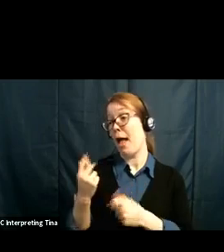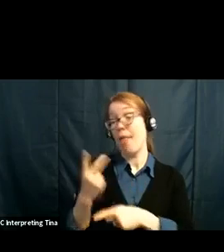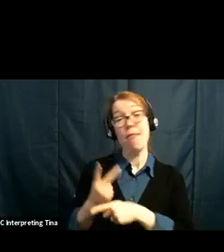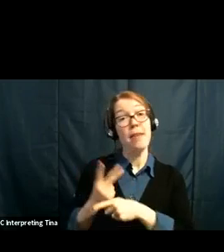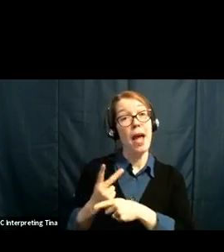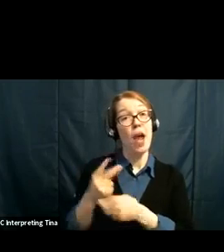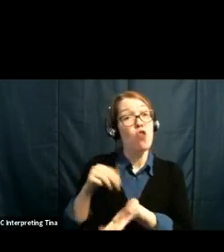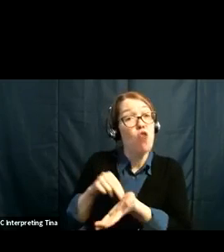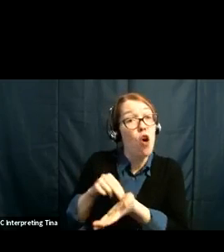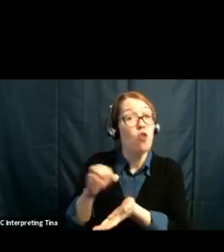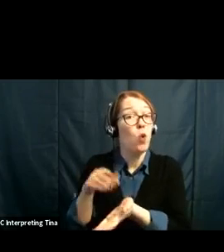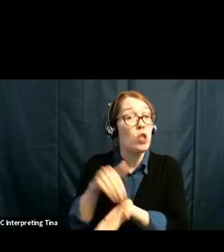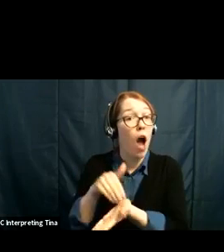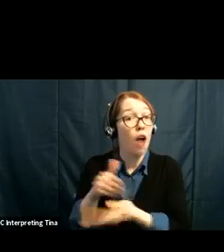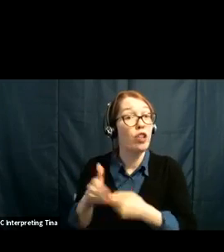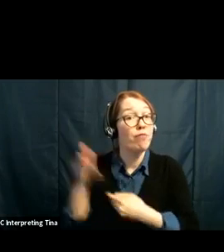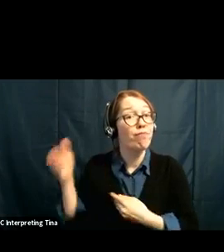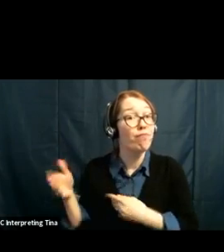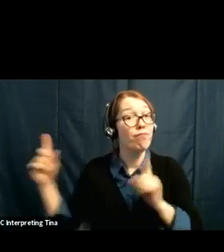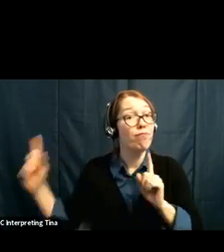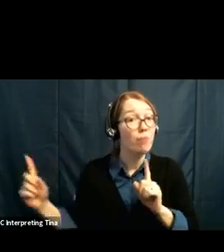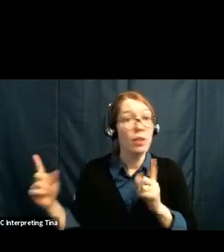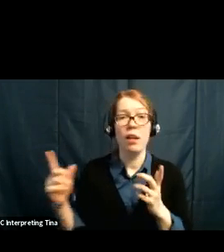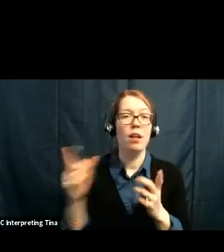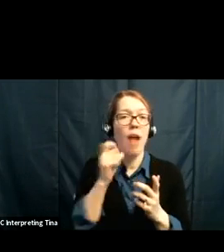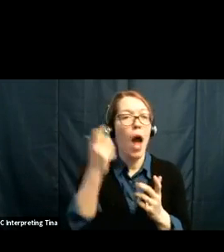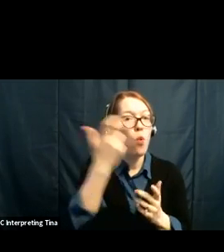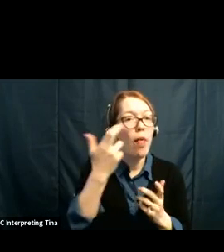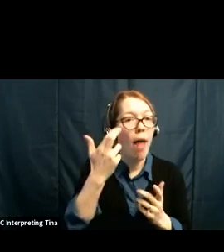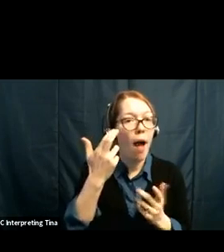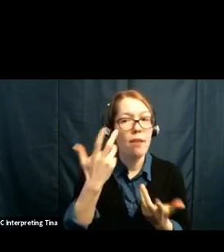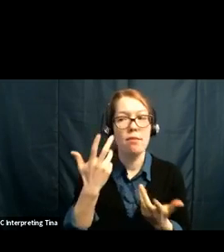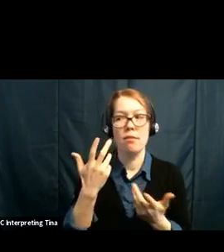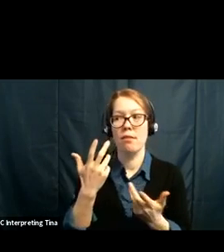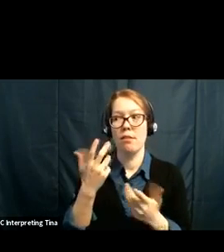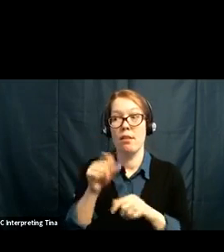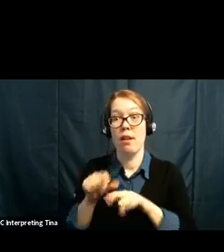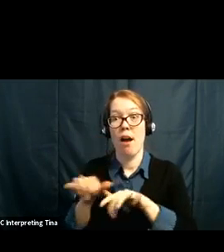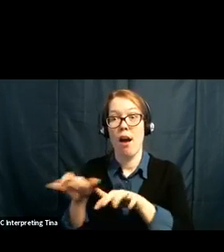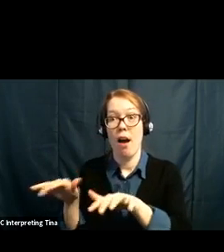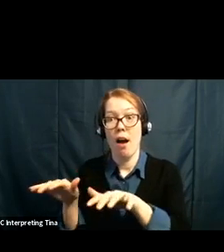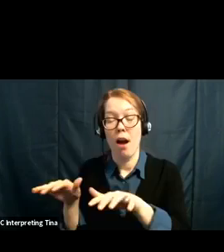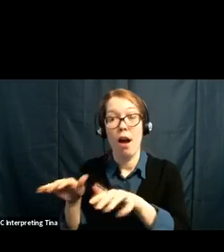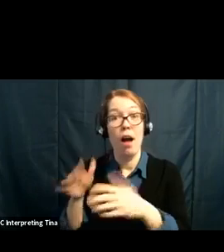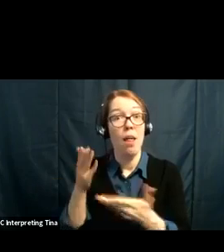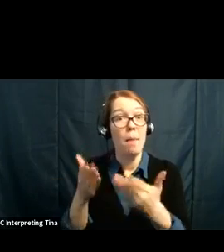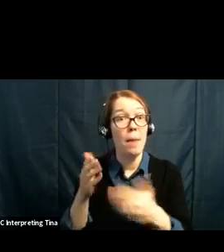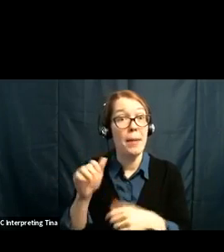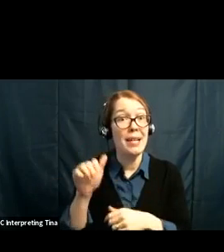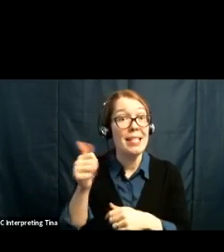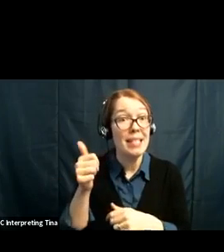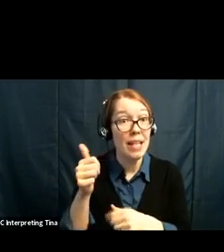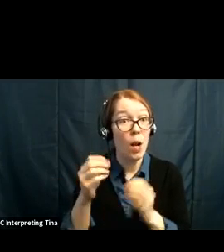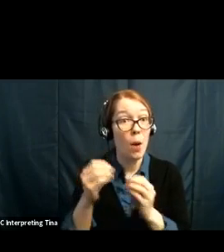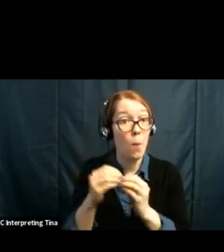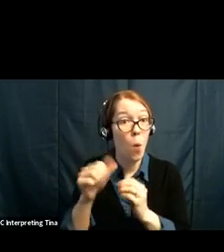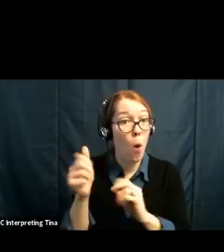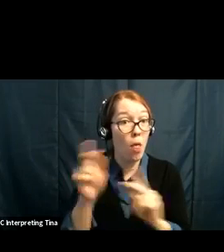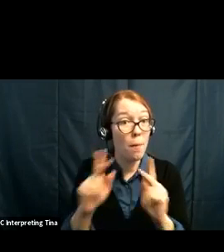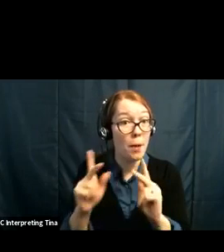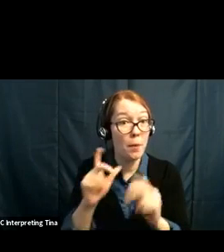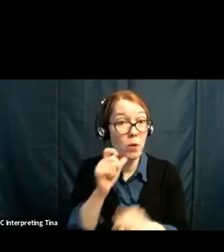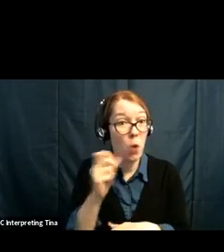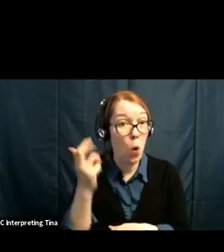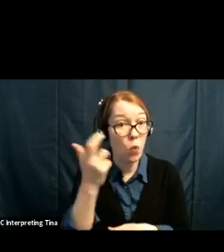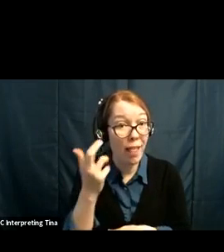so simply spreading it to 2 or 3 people might mean that there's 10 or more people who don't have the ability